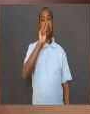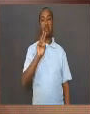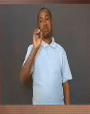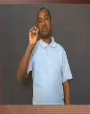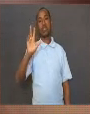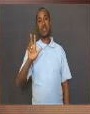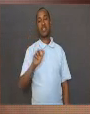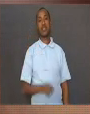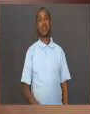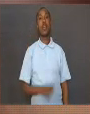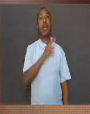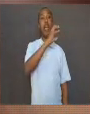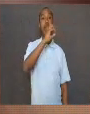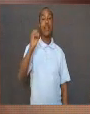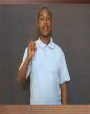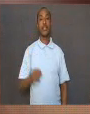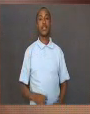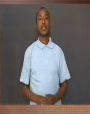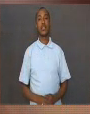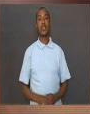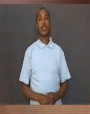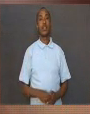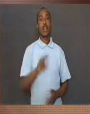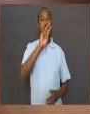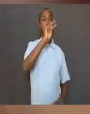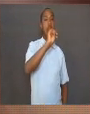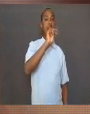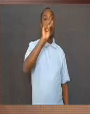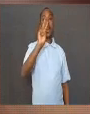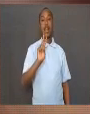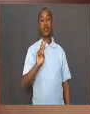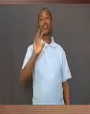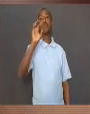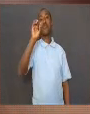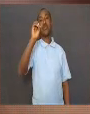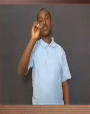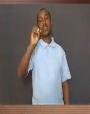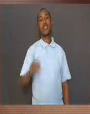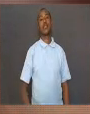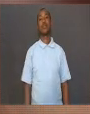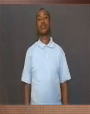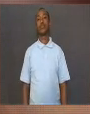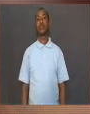N2O3, and dinitrogen monoxide,